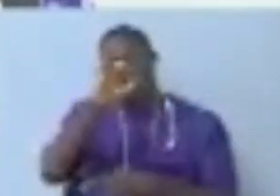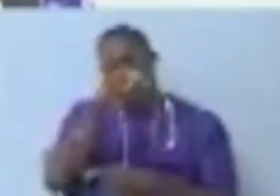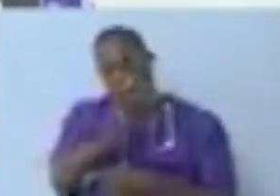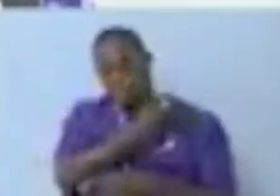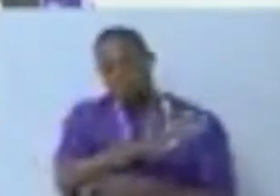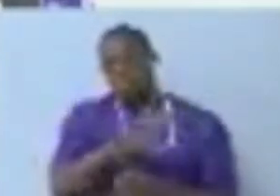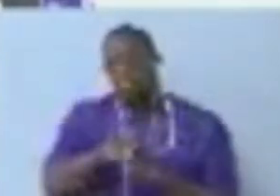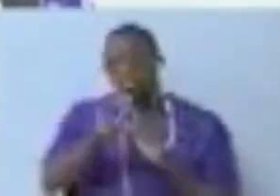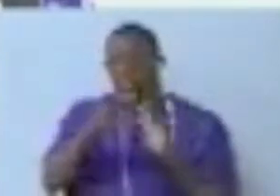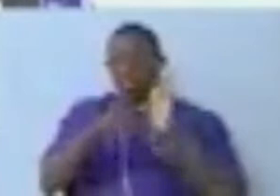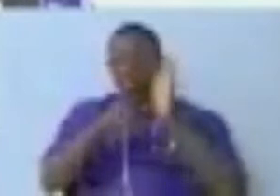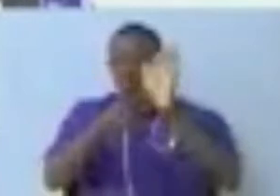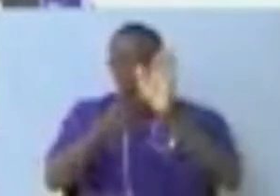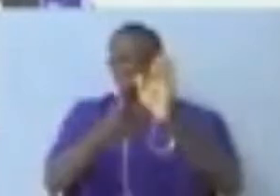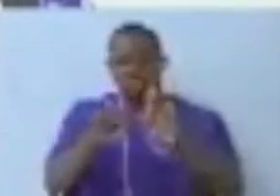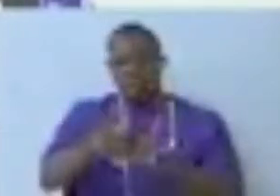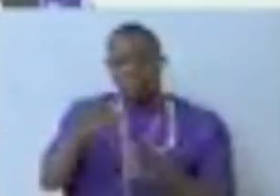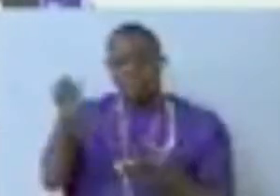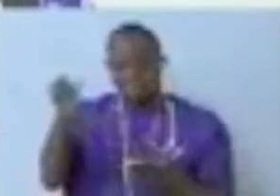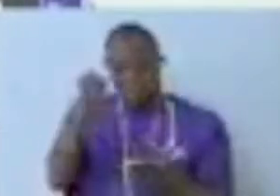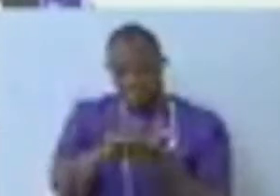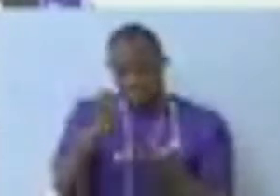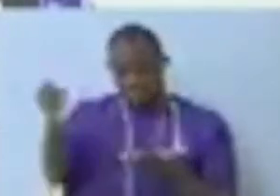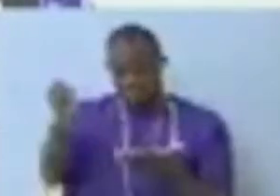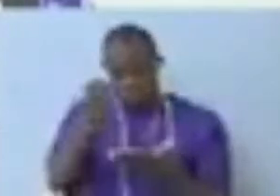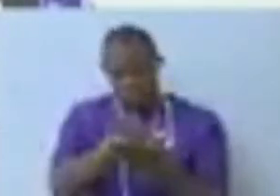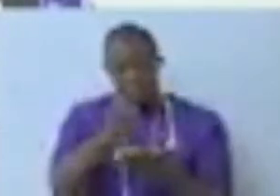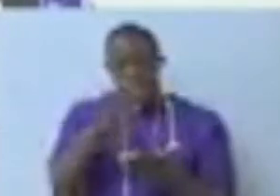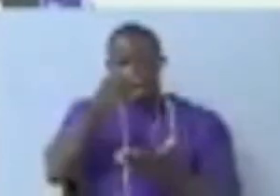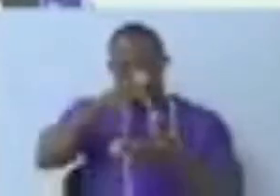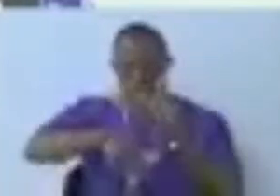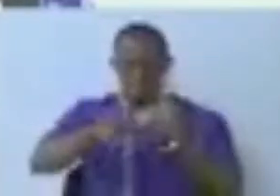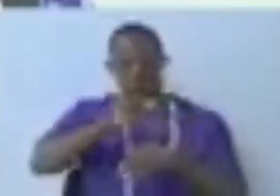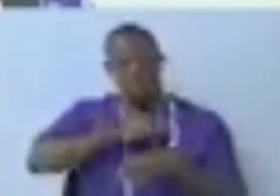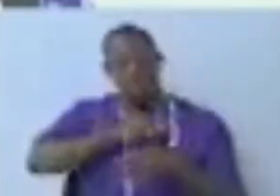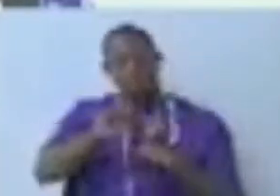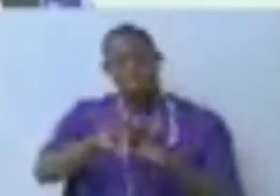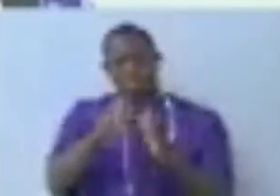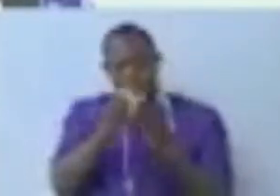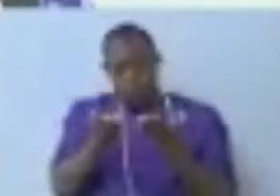and I can show you the stamp in my passport. Is